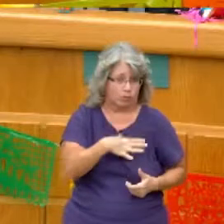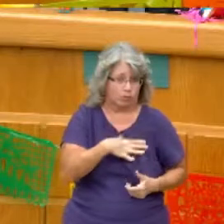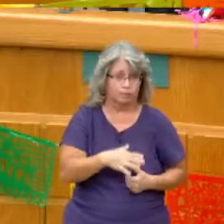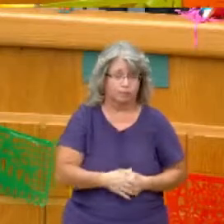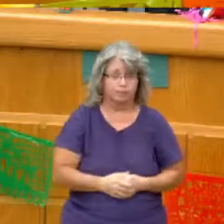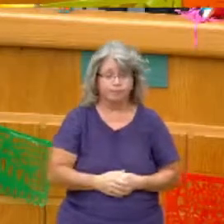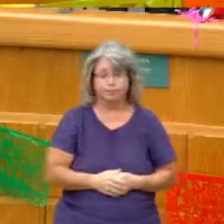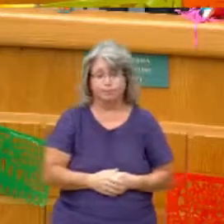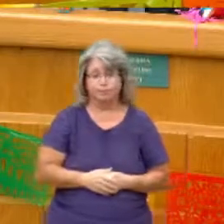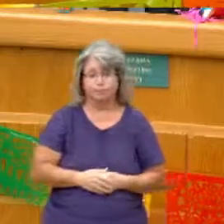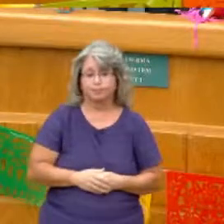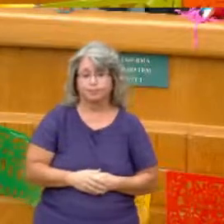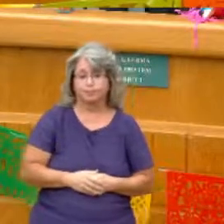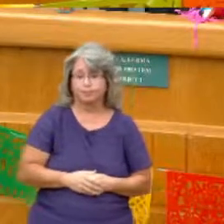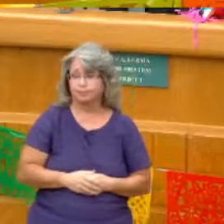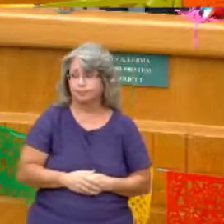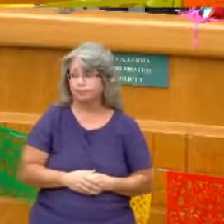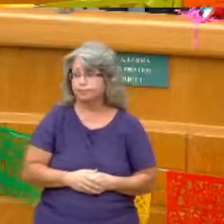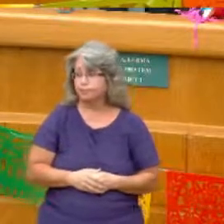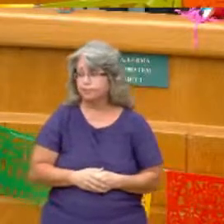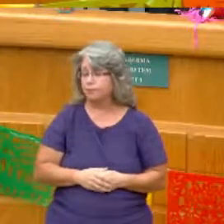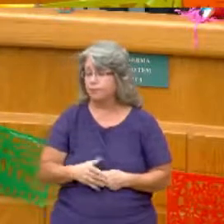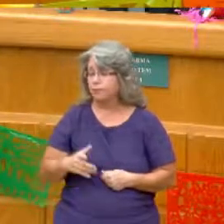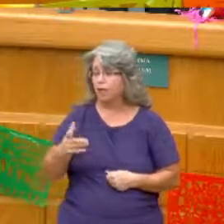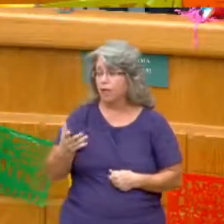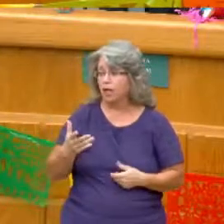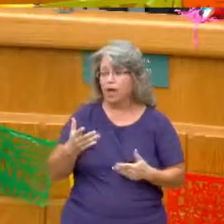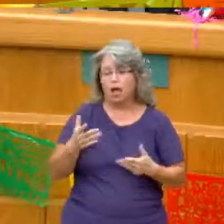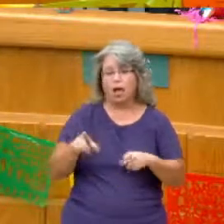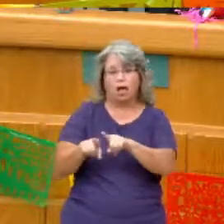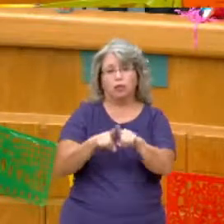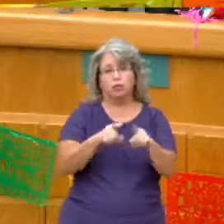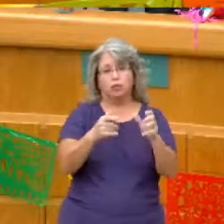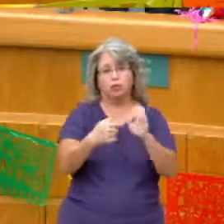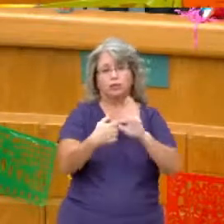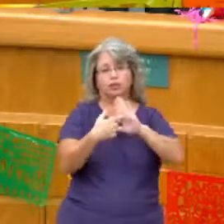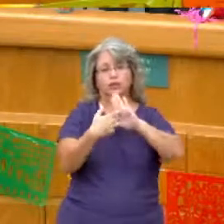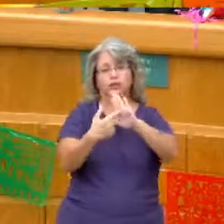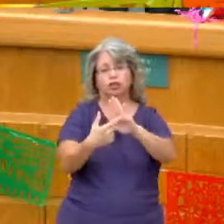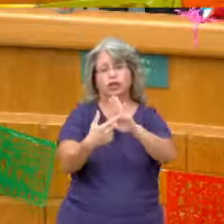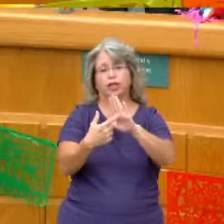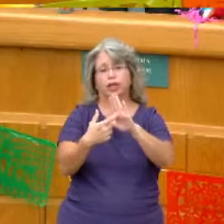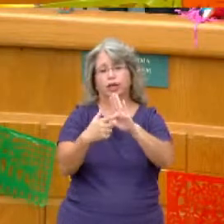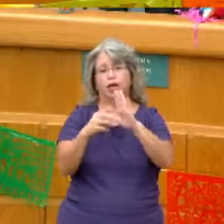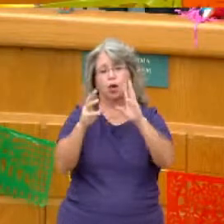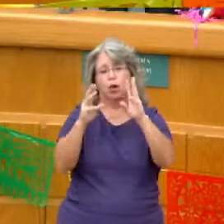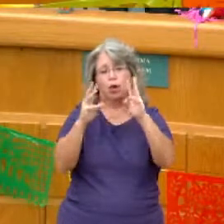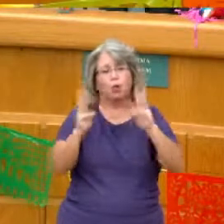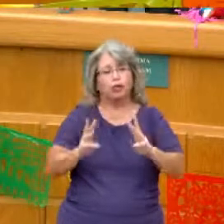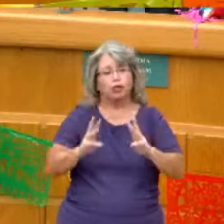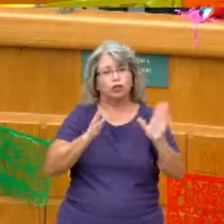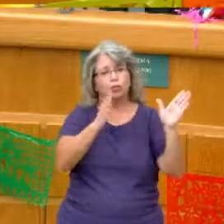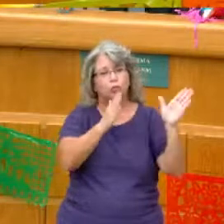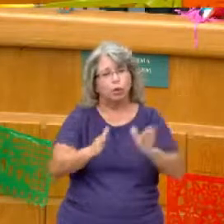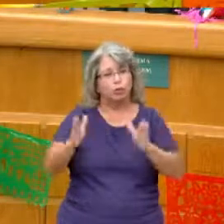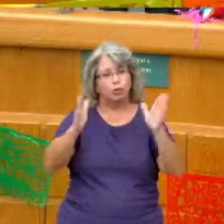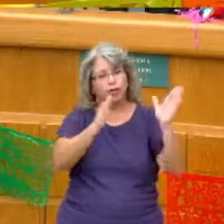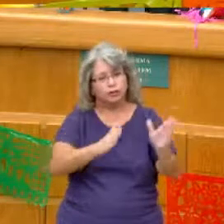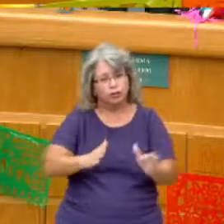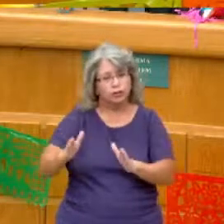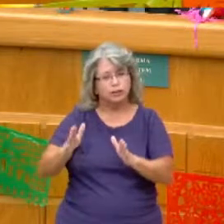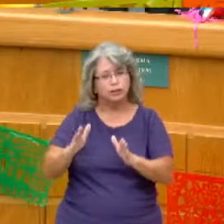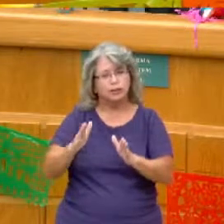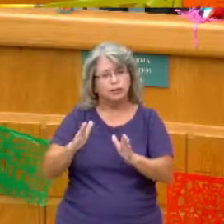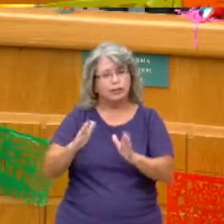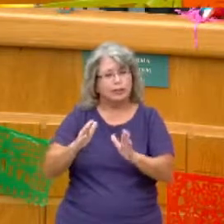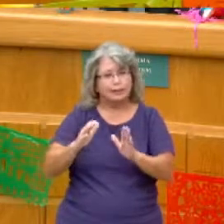And then I wanted to share a winter preparation. So in preparation for trying to lower